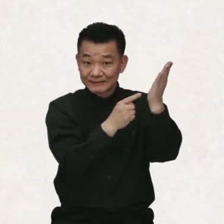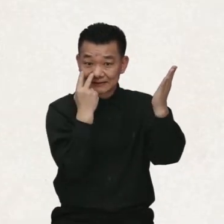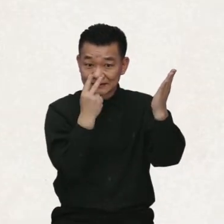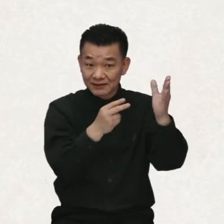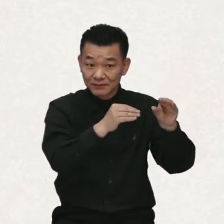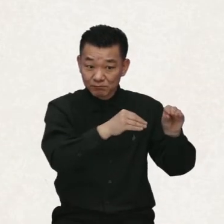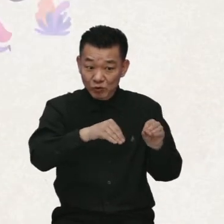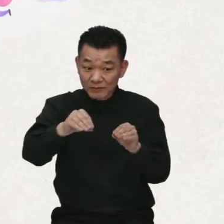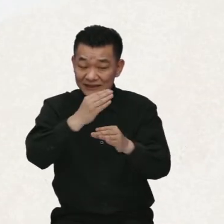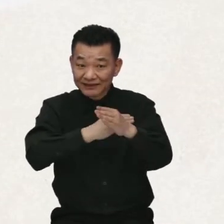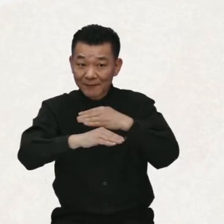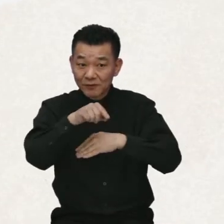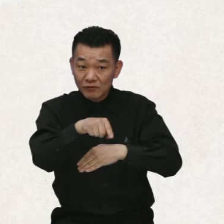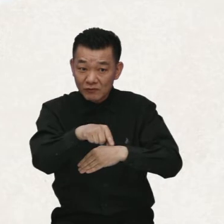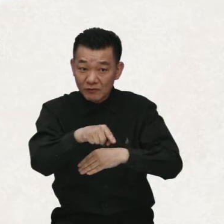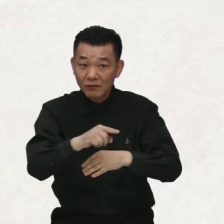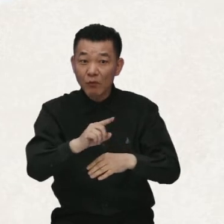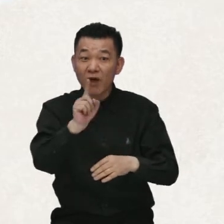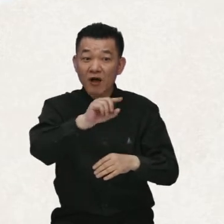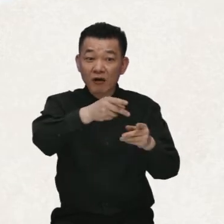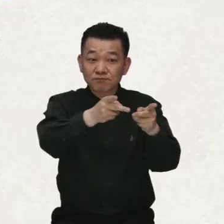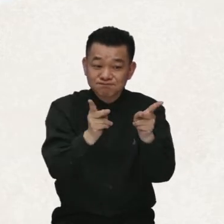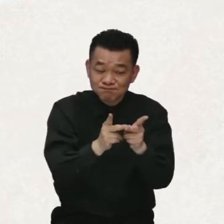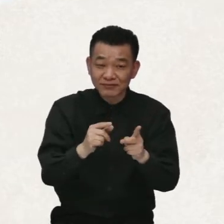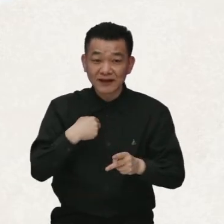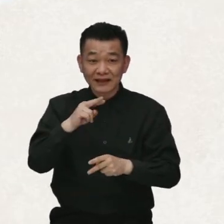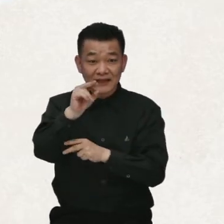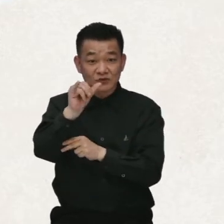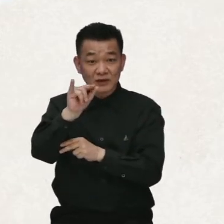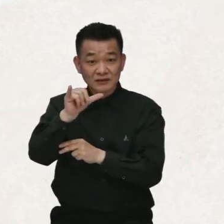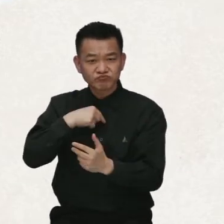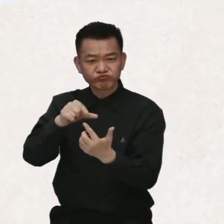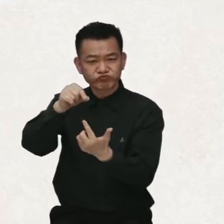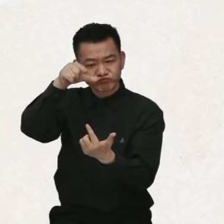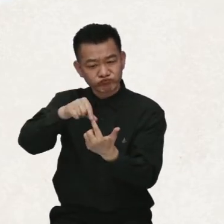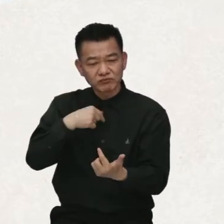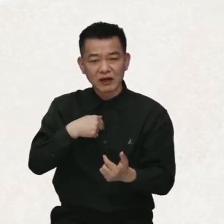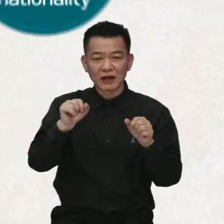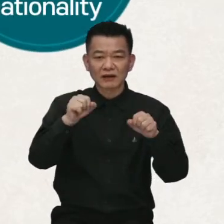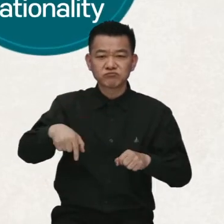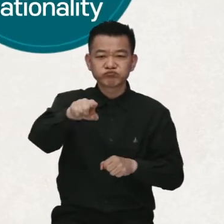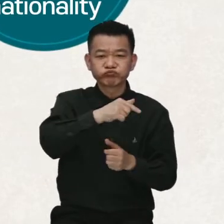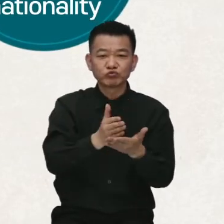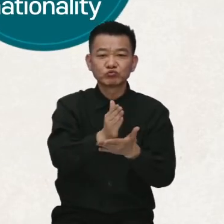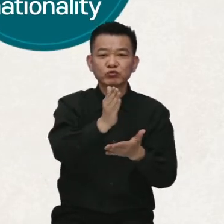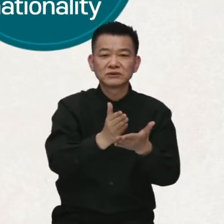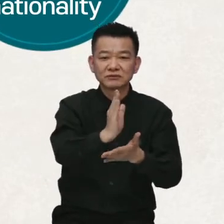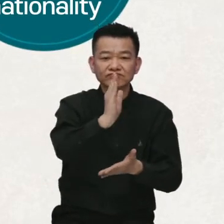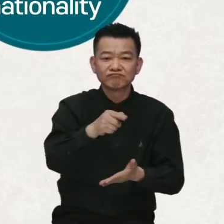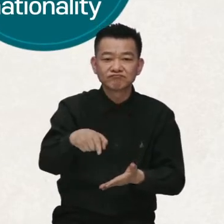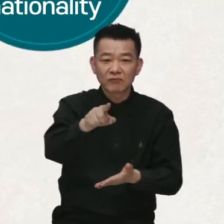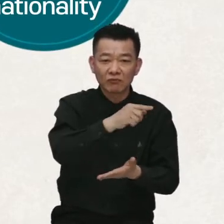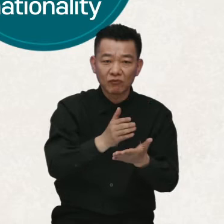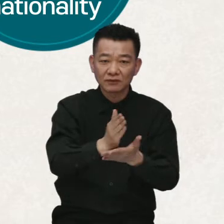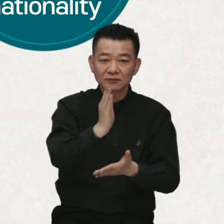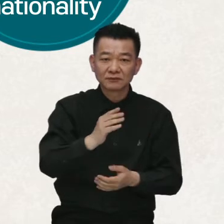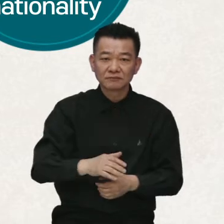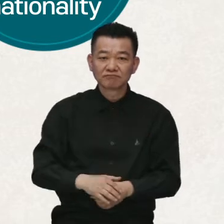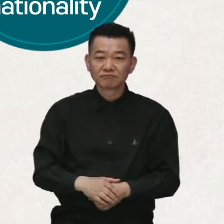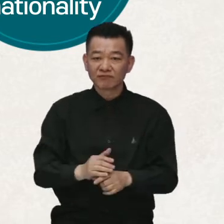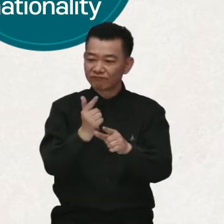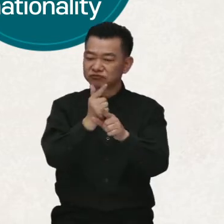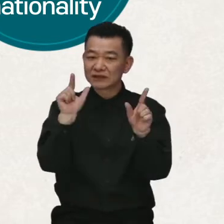The article explains that the persons with disabilities have the rights to liberty of movement, to freedom to choose their residence, and